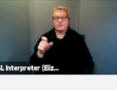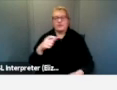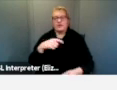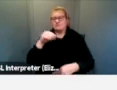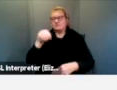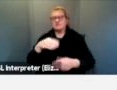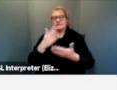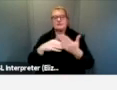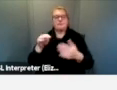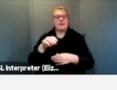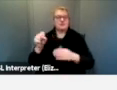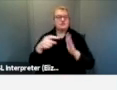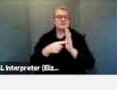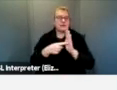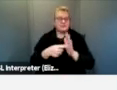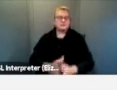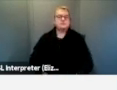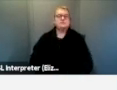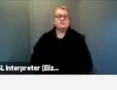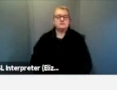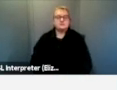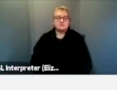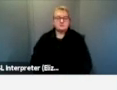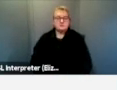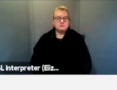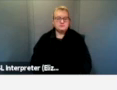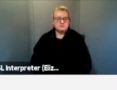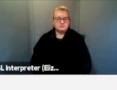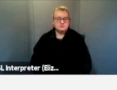examples of this. So here on the screen, you will see